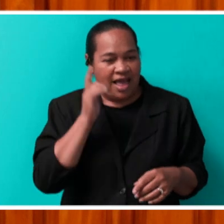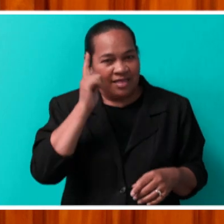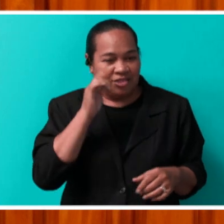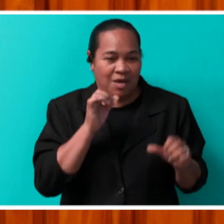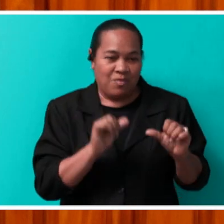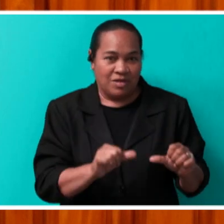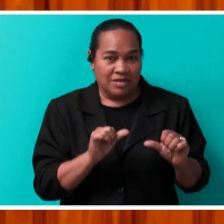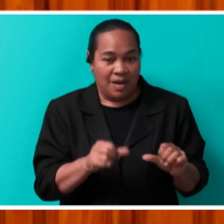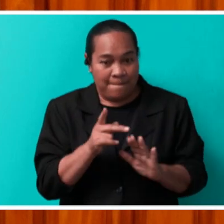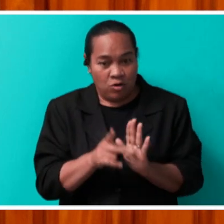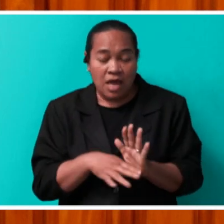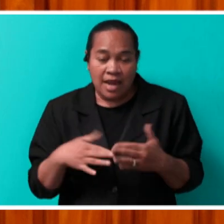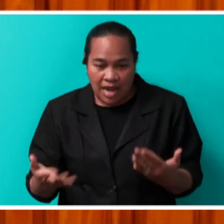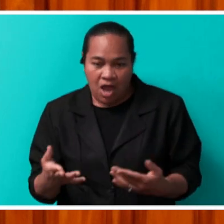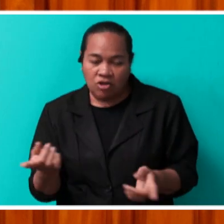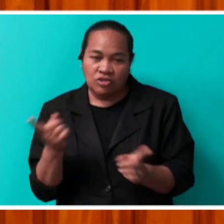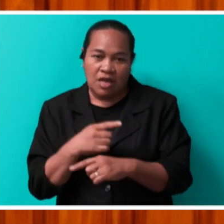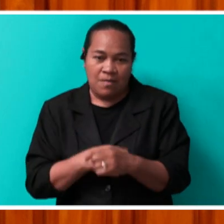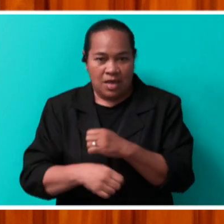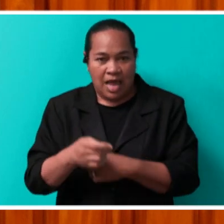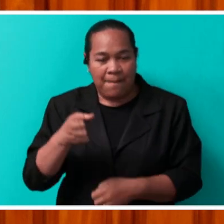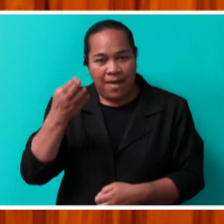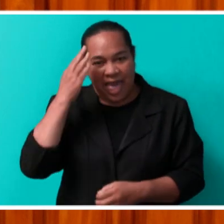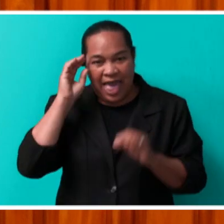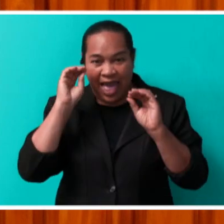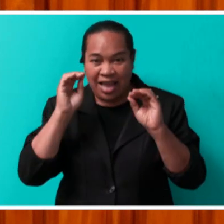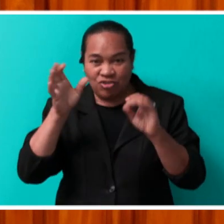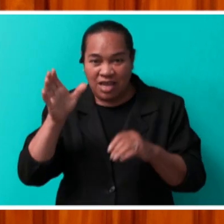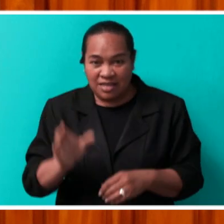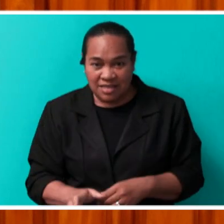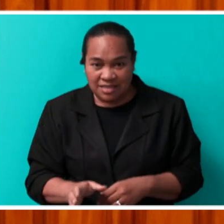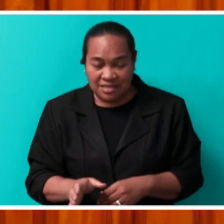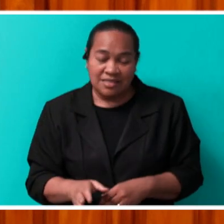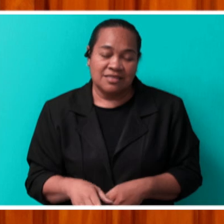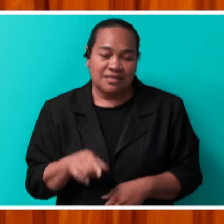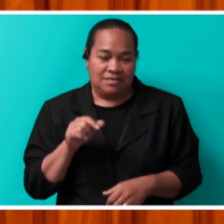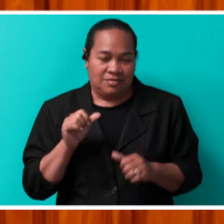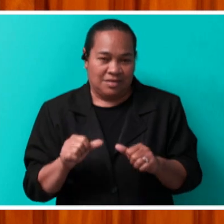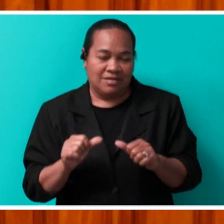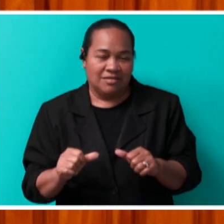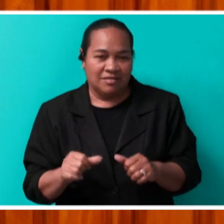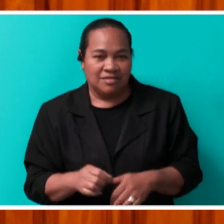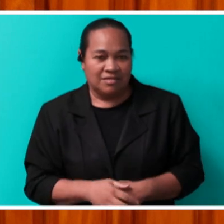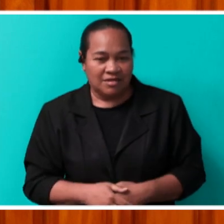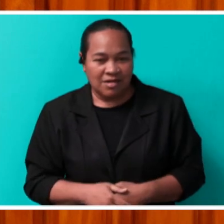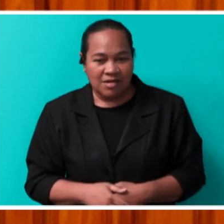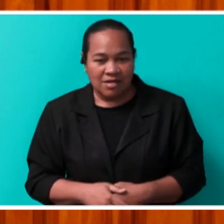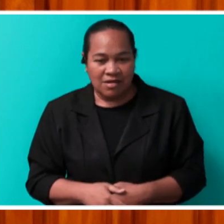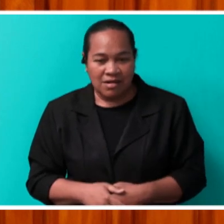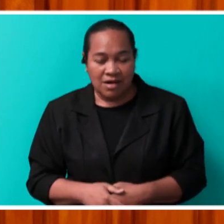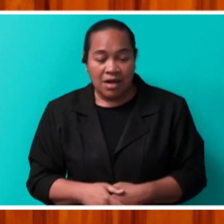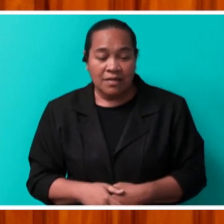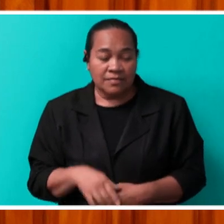educators' protection policy to not only safeguard teachers, but other